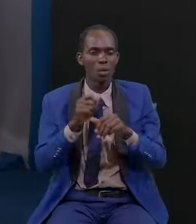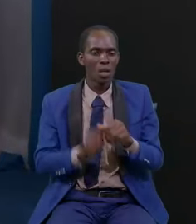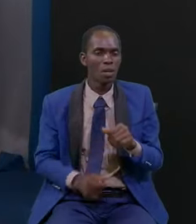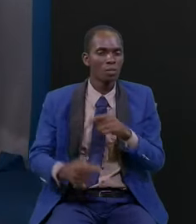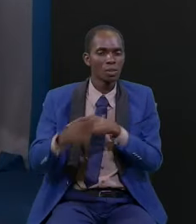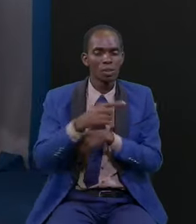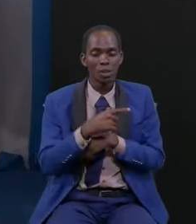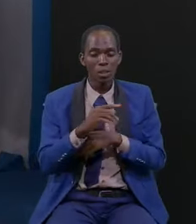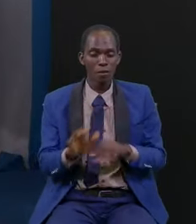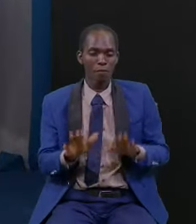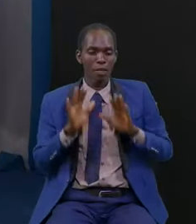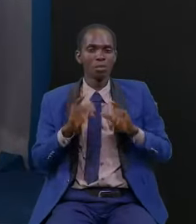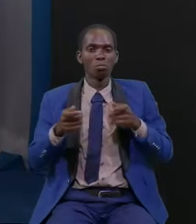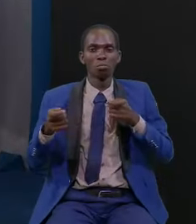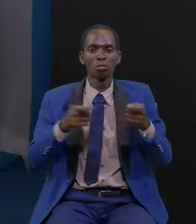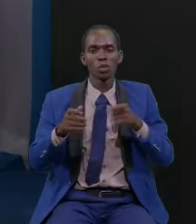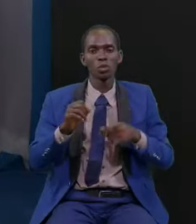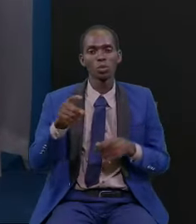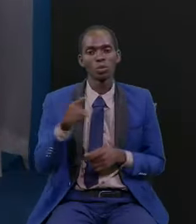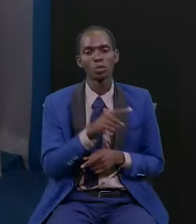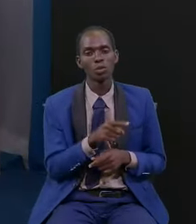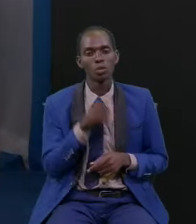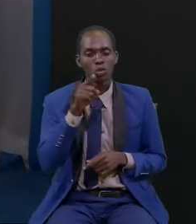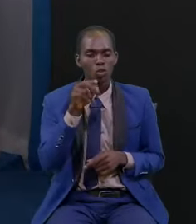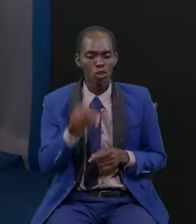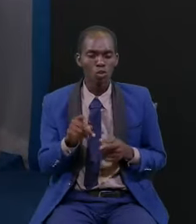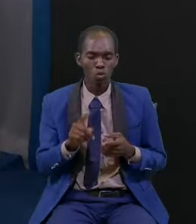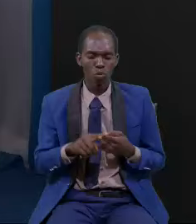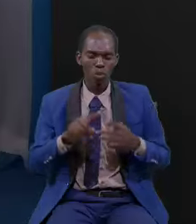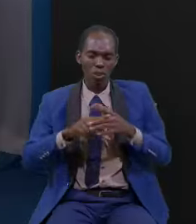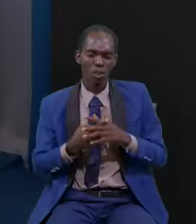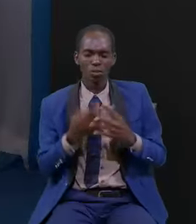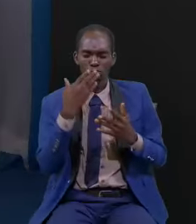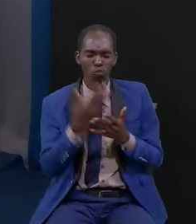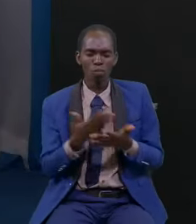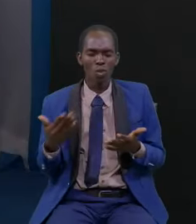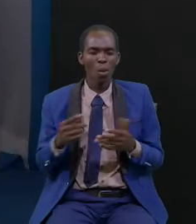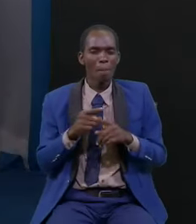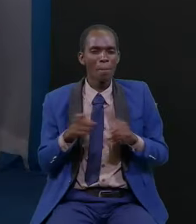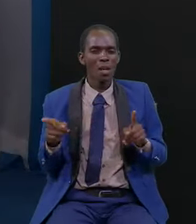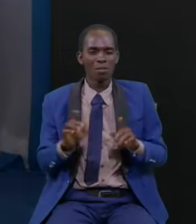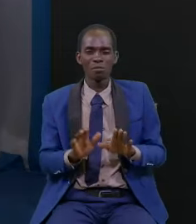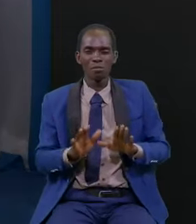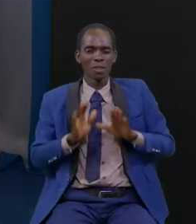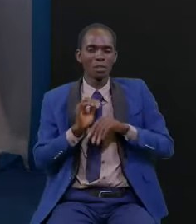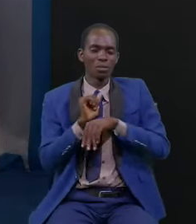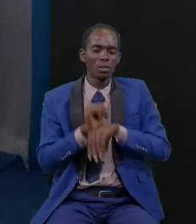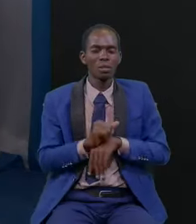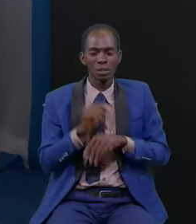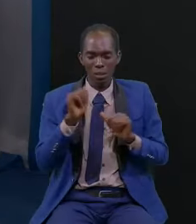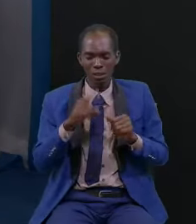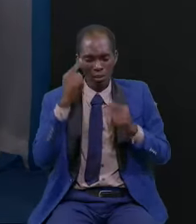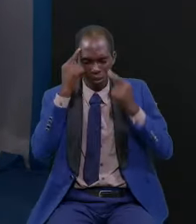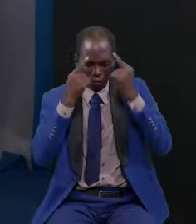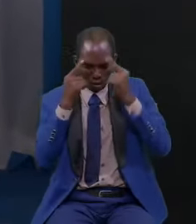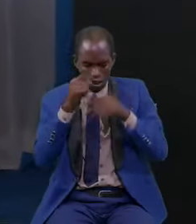you. You want to start a good thing, fear rules you. Can you think about this? That you're